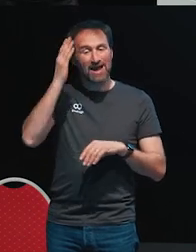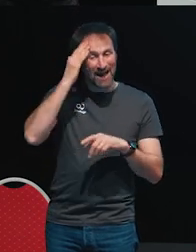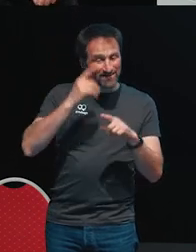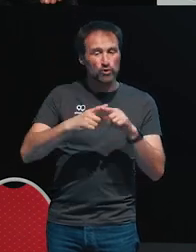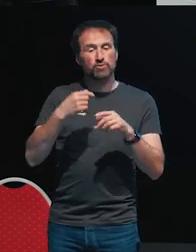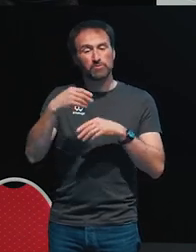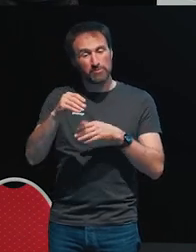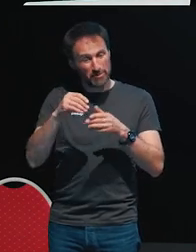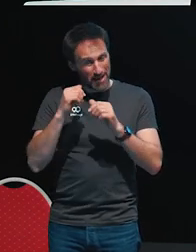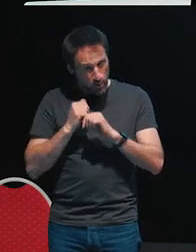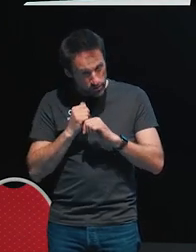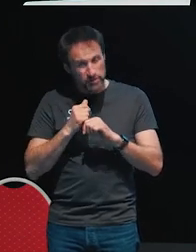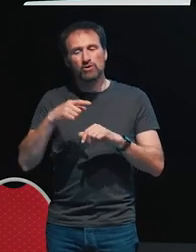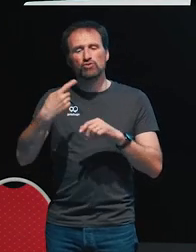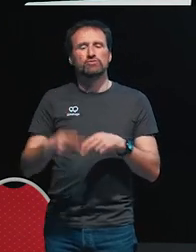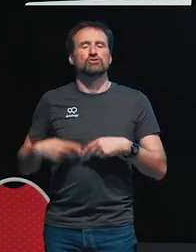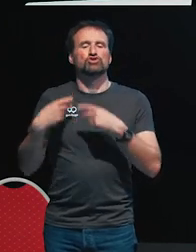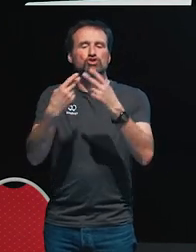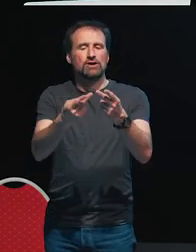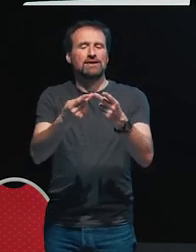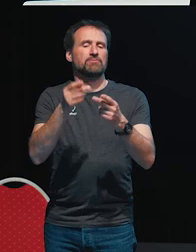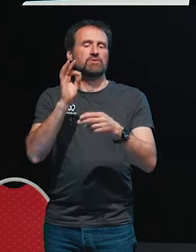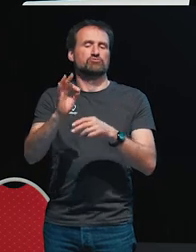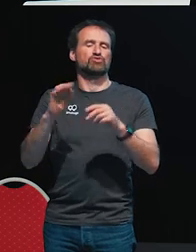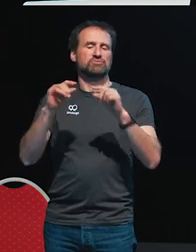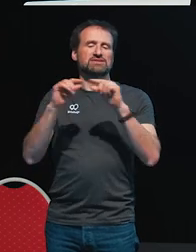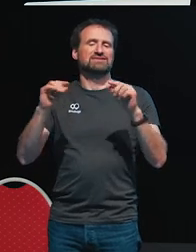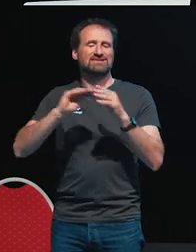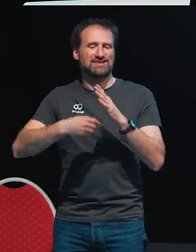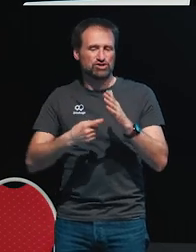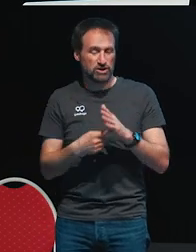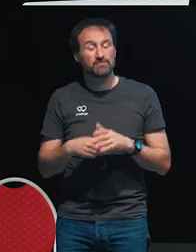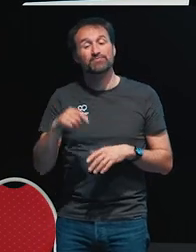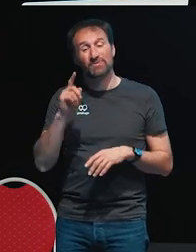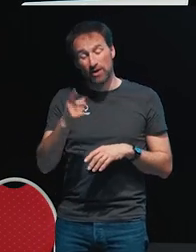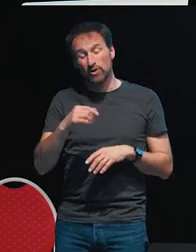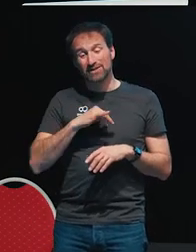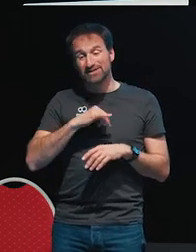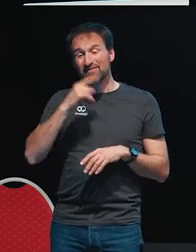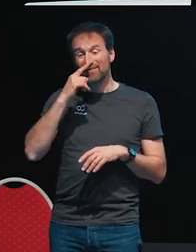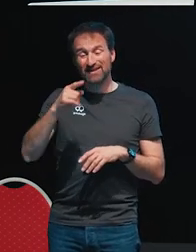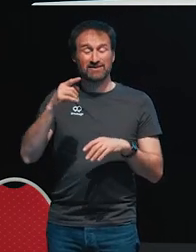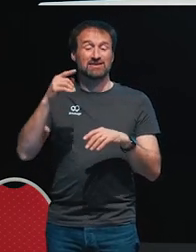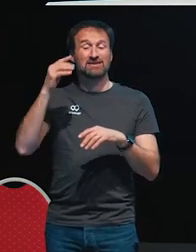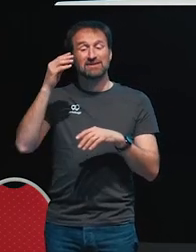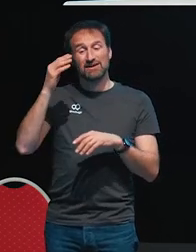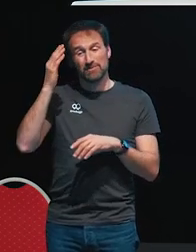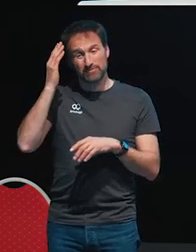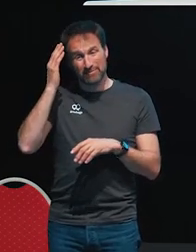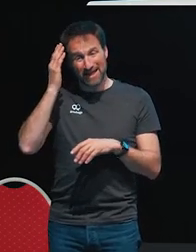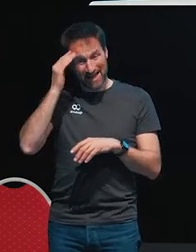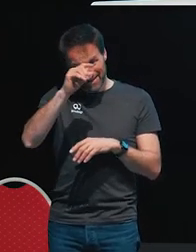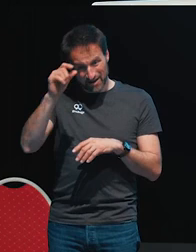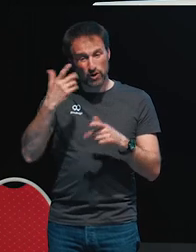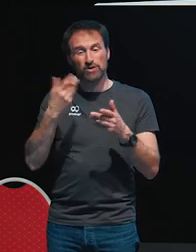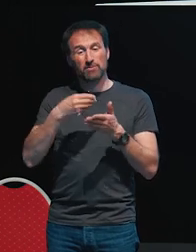a signature. So should something change in the header or in the payload, the signature will also change. So if you try to tamper with